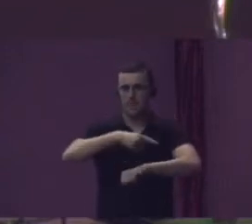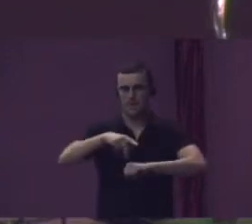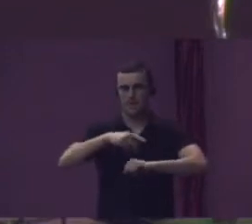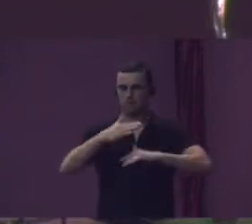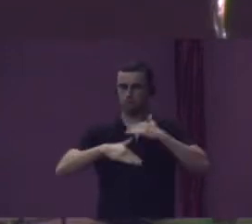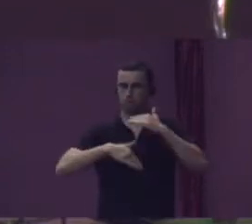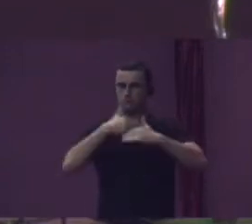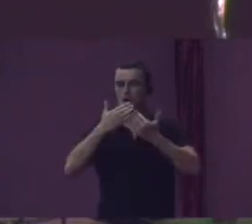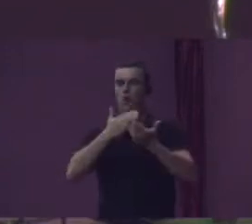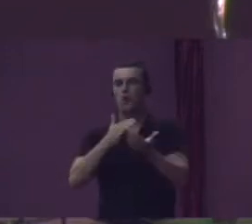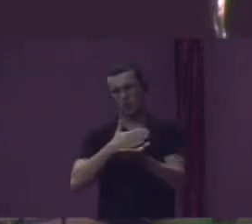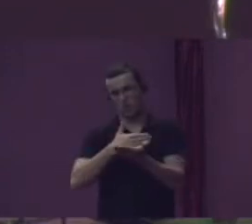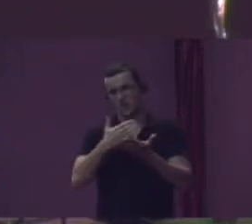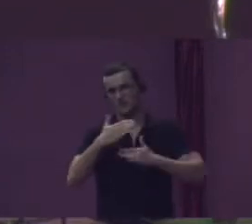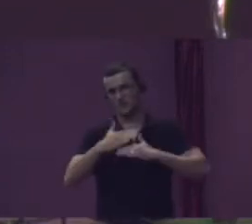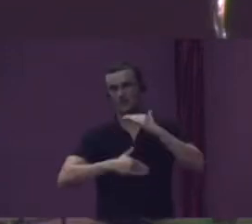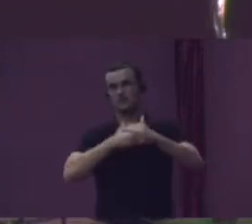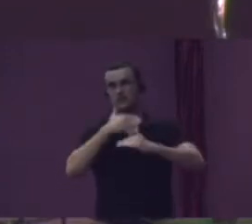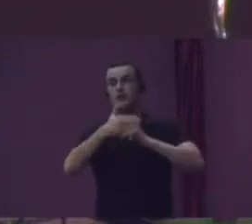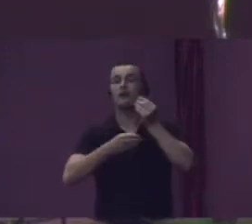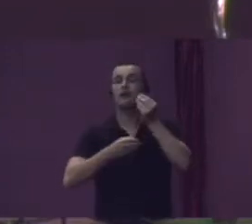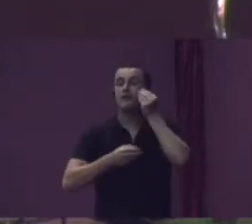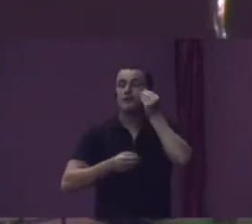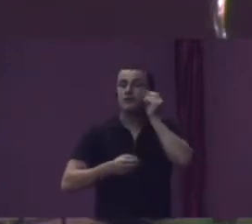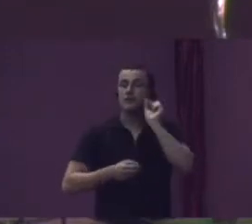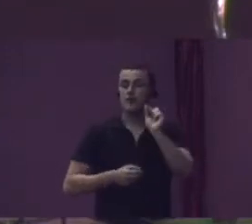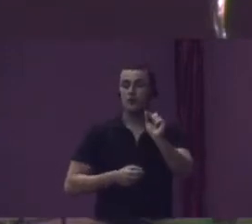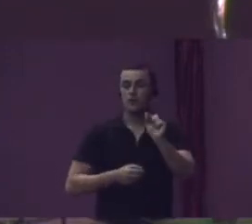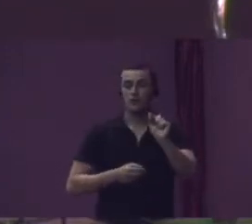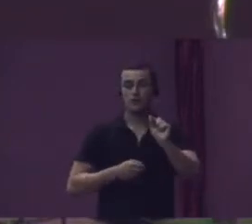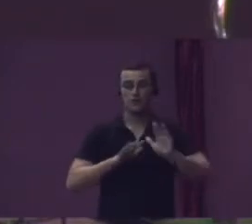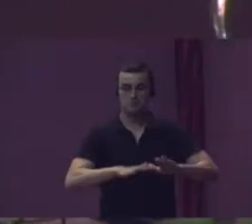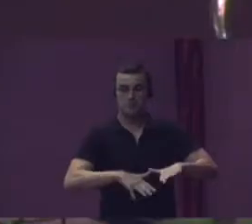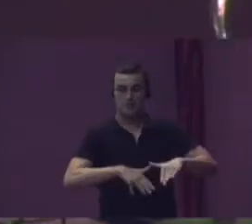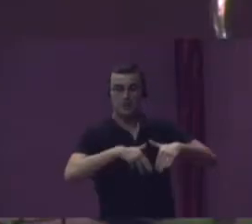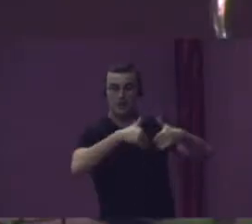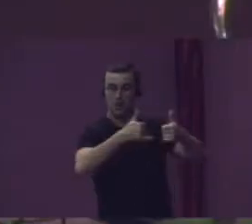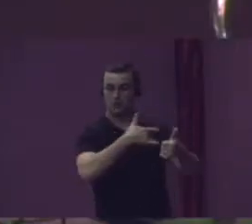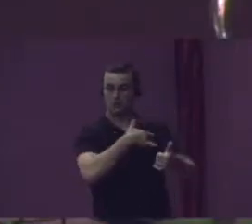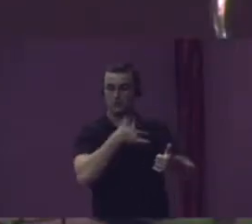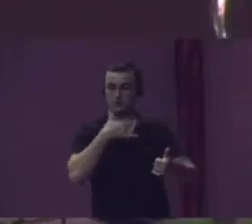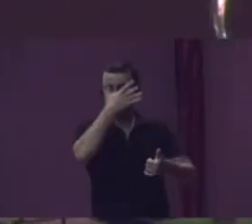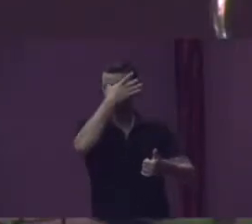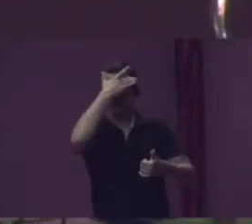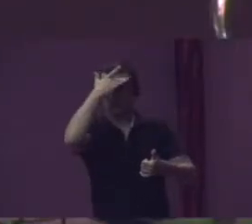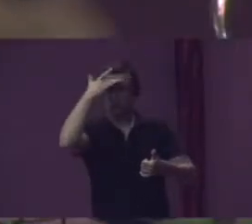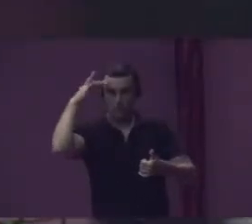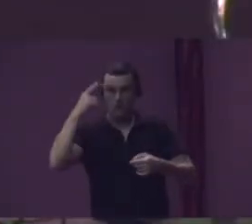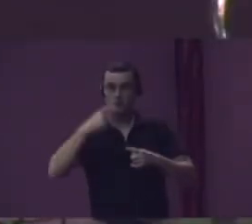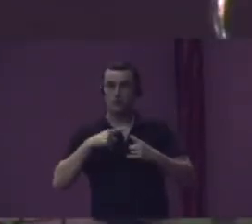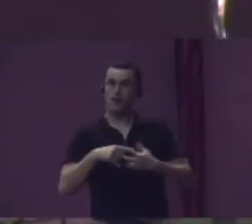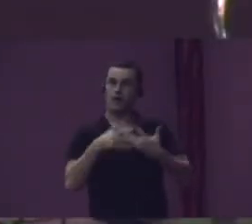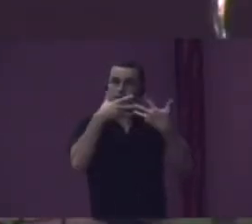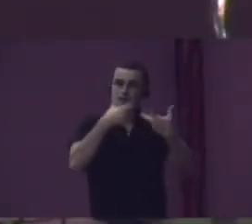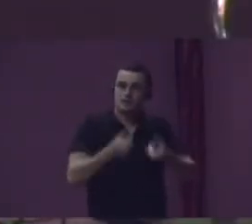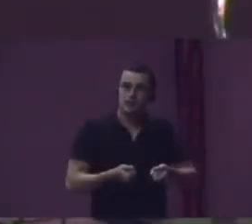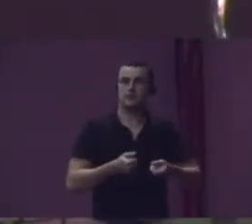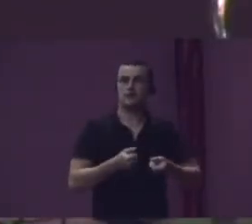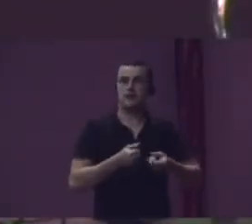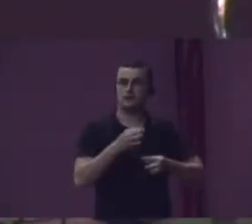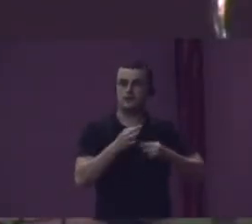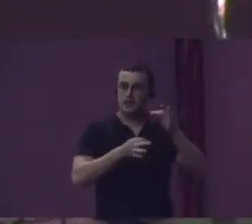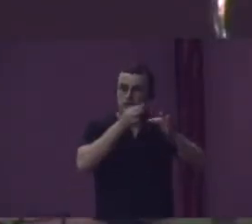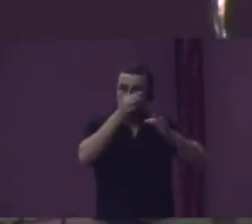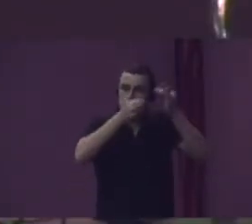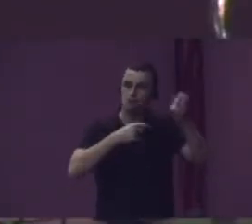more inclined to accept medical technologies because they had not yet fully secured the same access to medical care as the